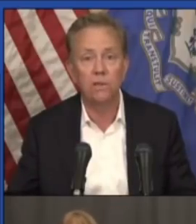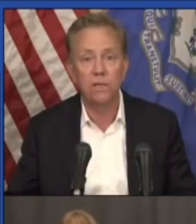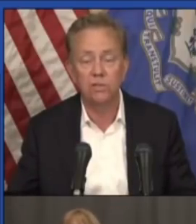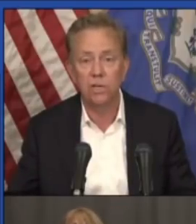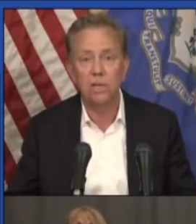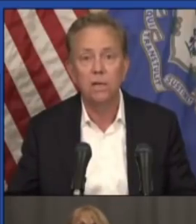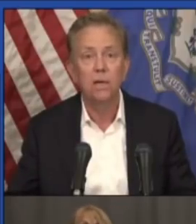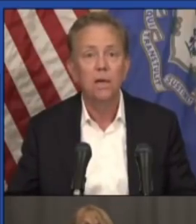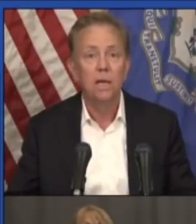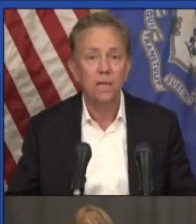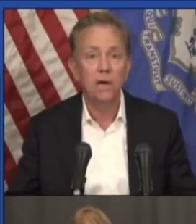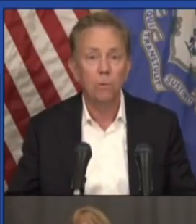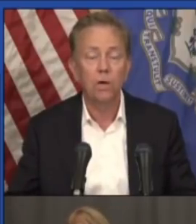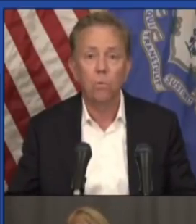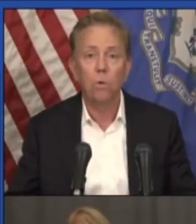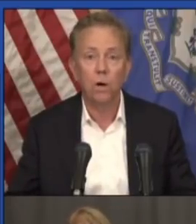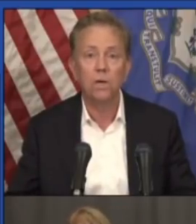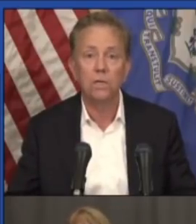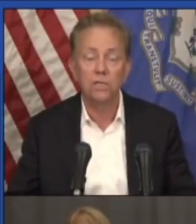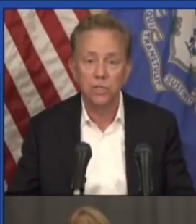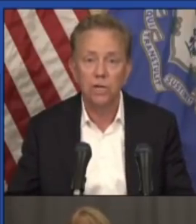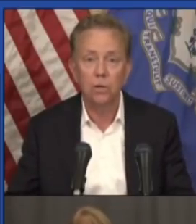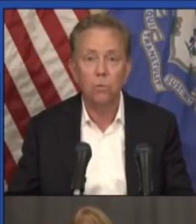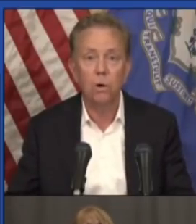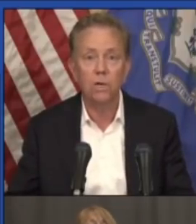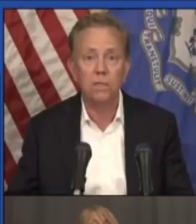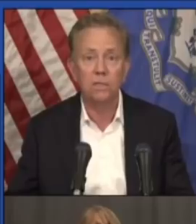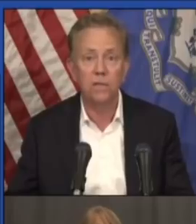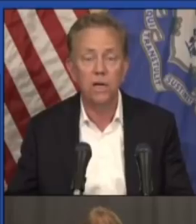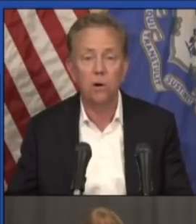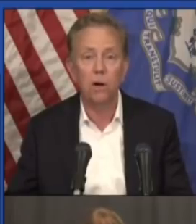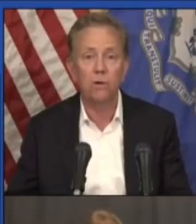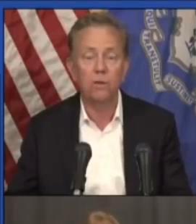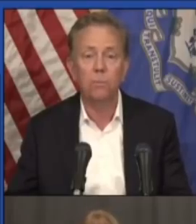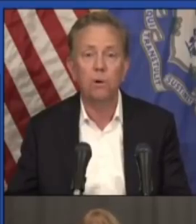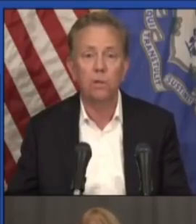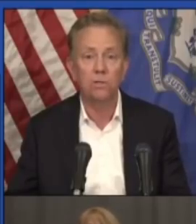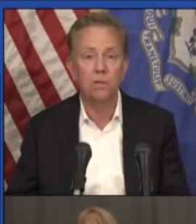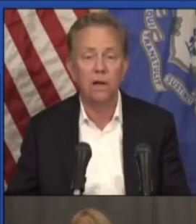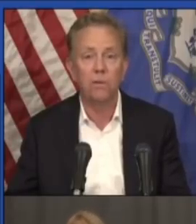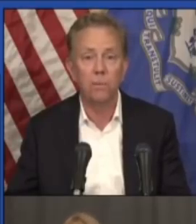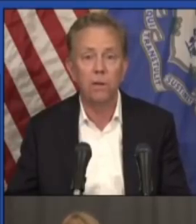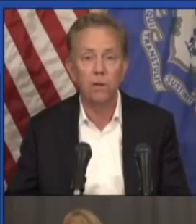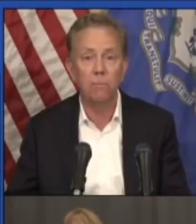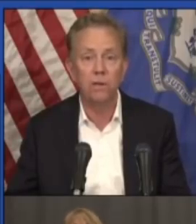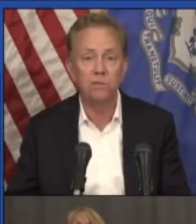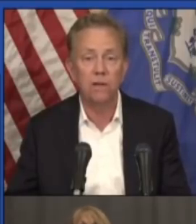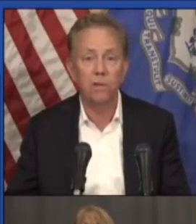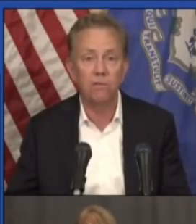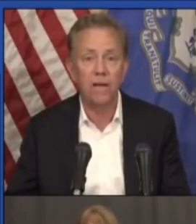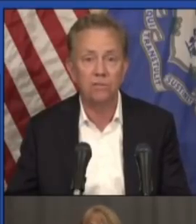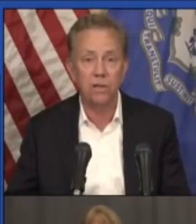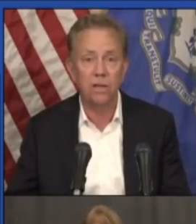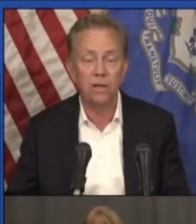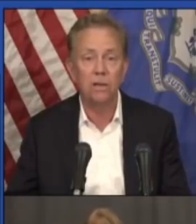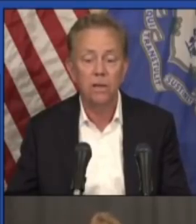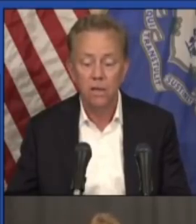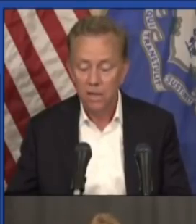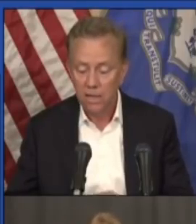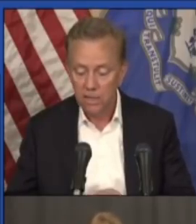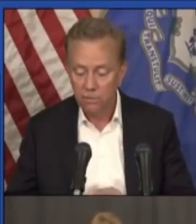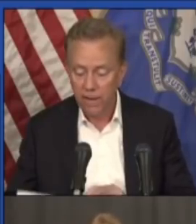related to ethnicity. And there we're going to work and continue to work and not take our eye off the ball until everybody who can be safely